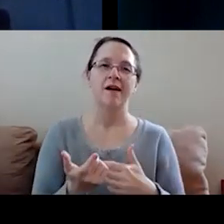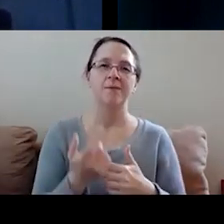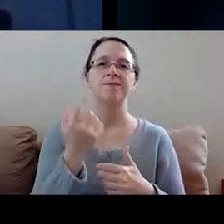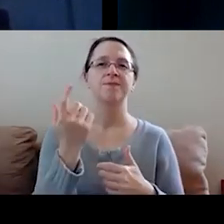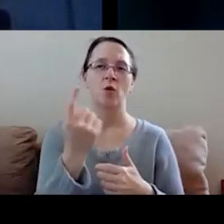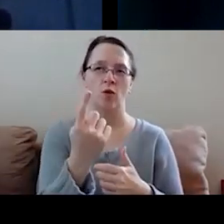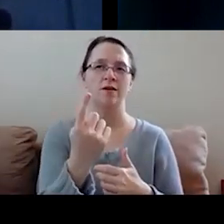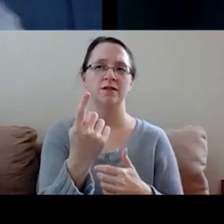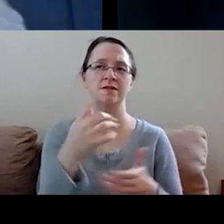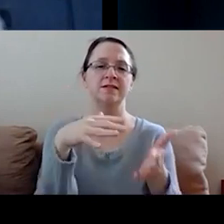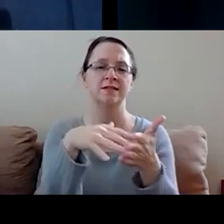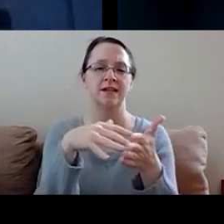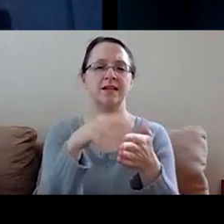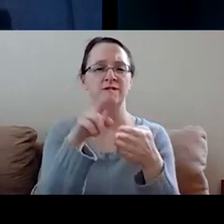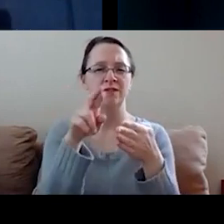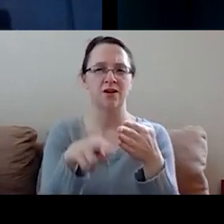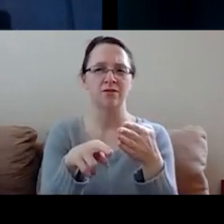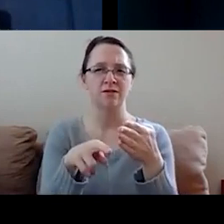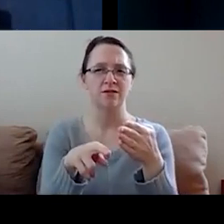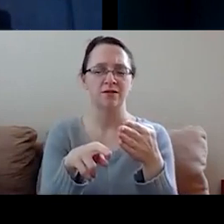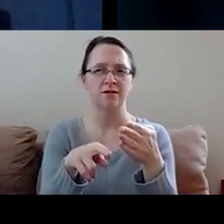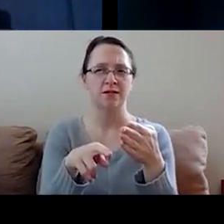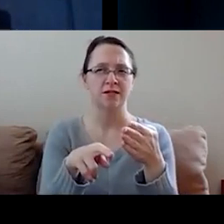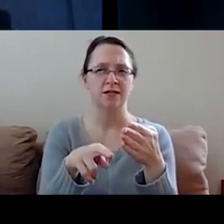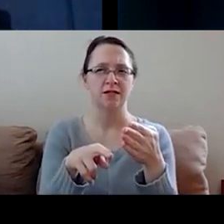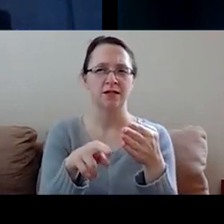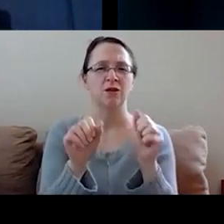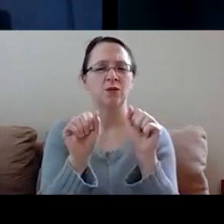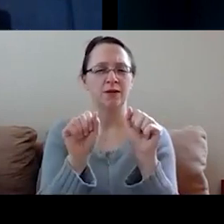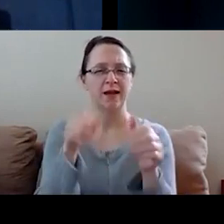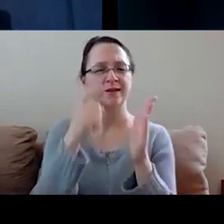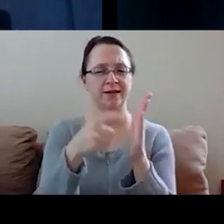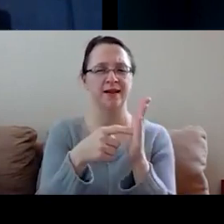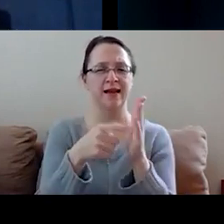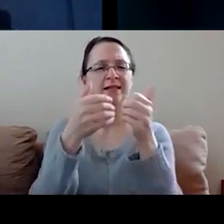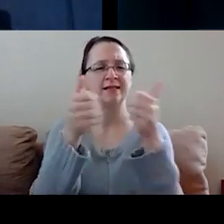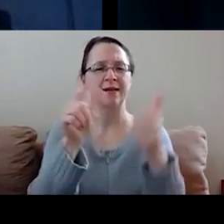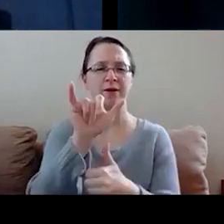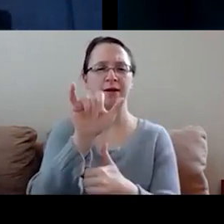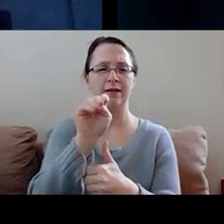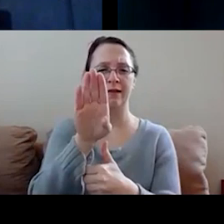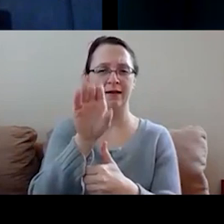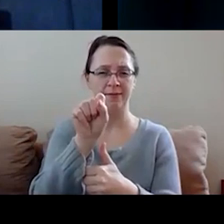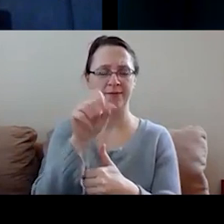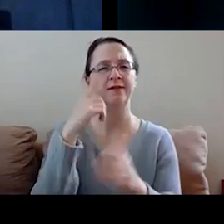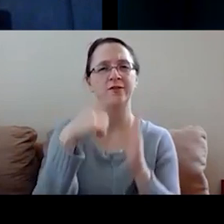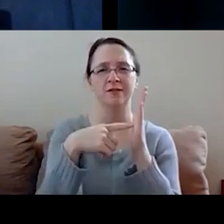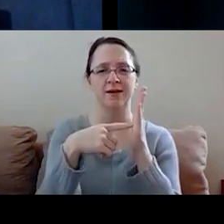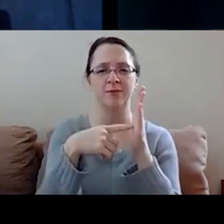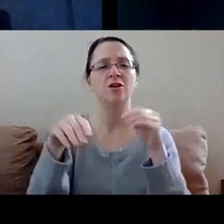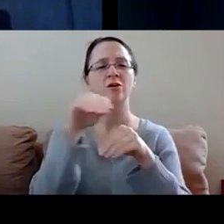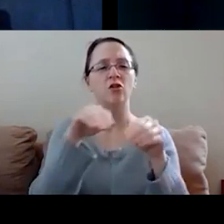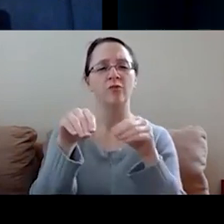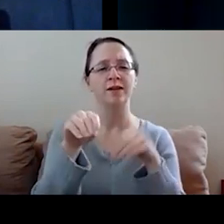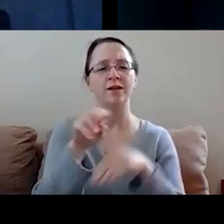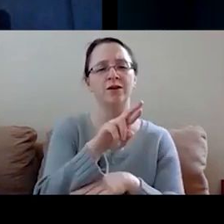results that actually we can detect the separate limbs. So we can detect movement with the